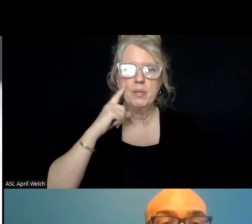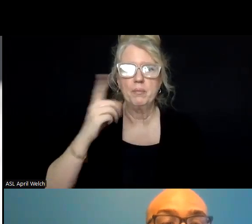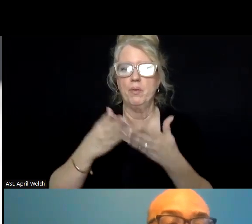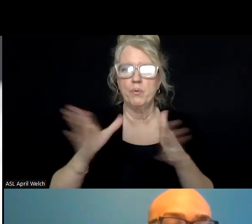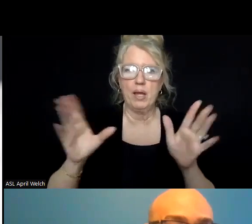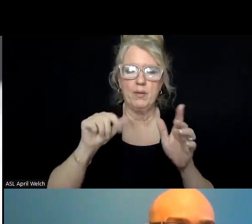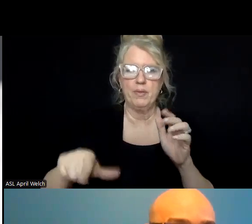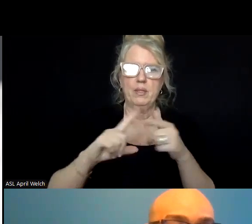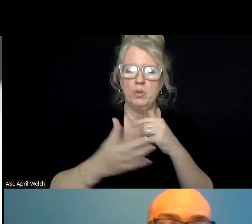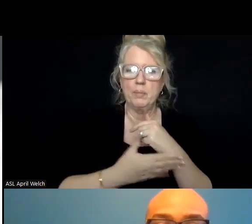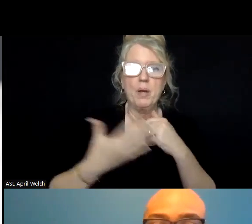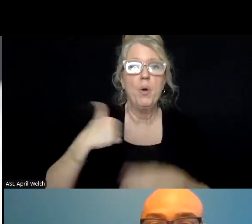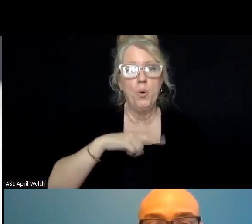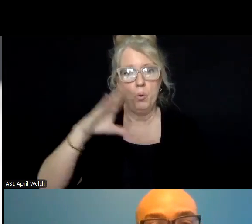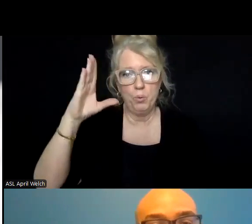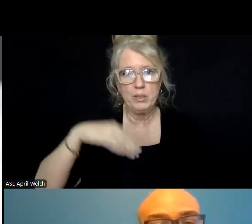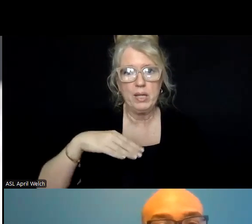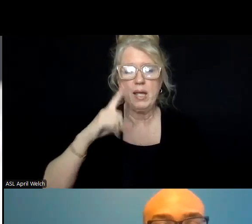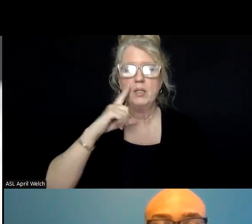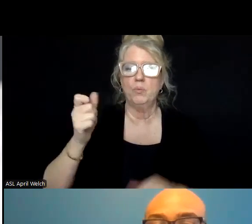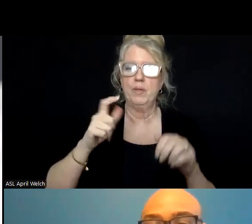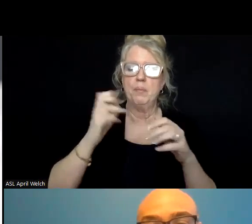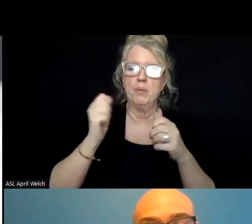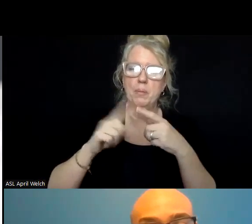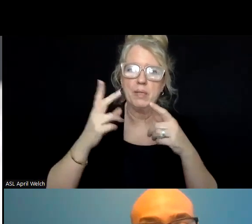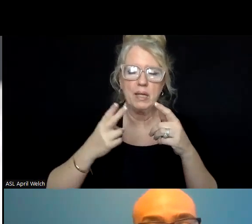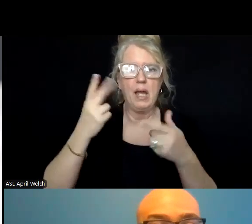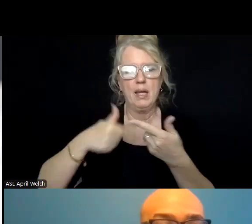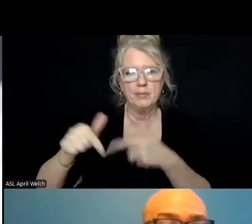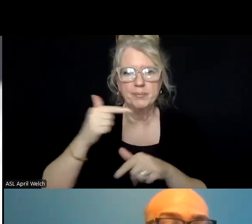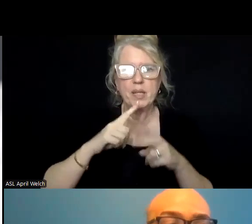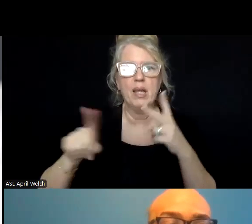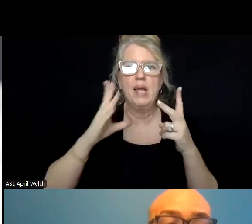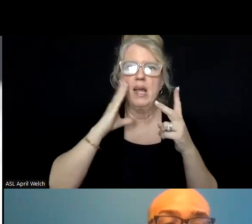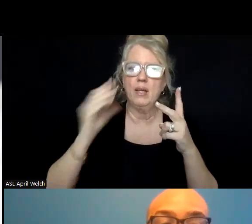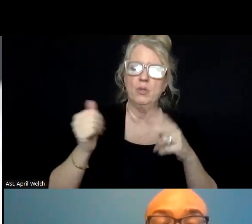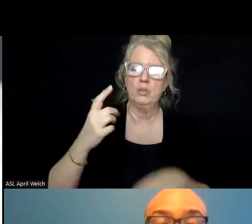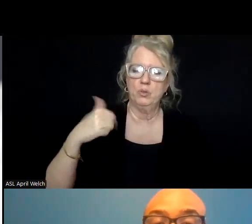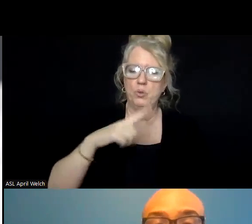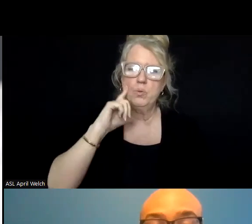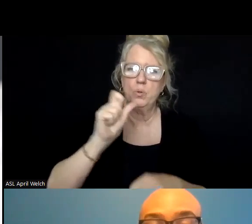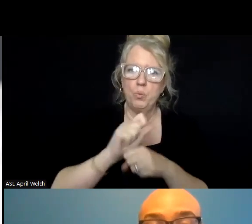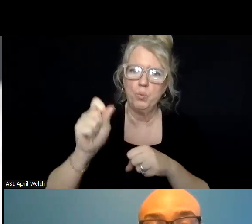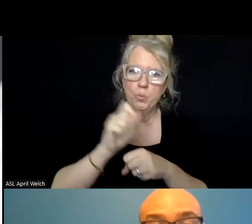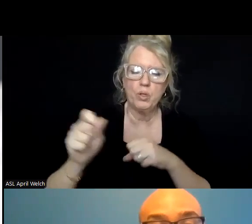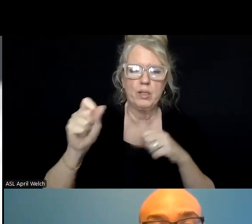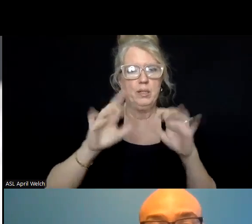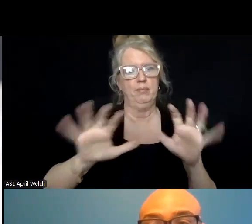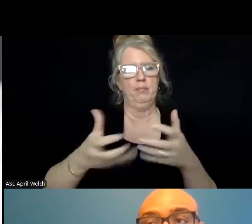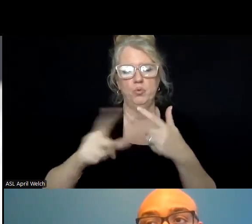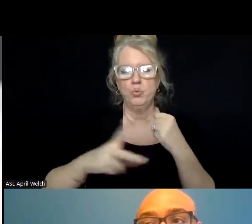country. We know that these positions can be high turnover, high stress, and you are working really on the ground to